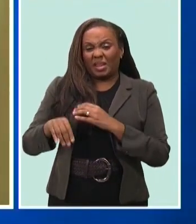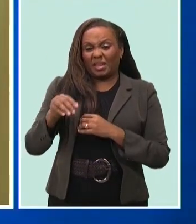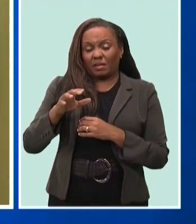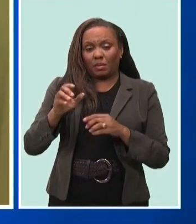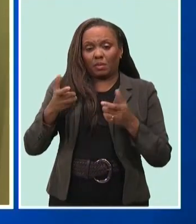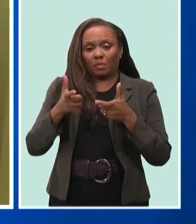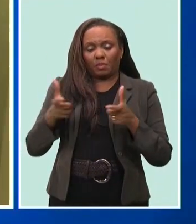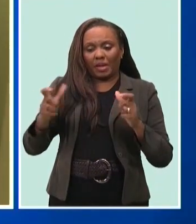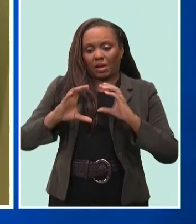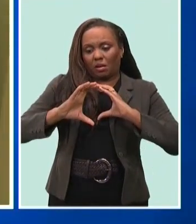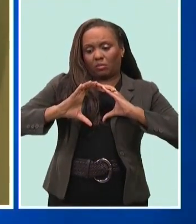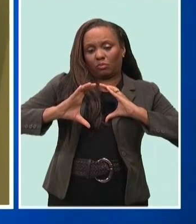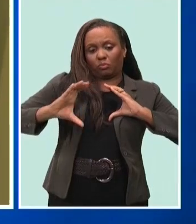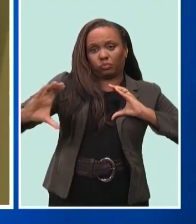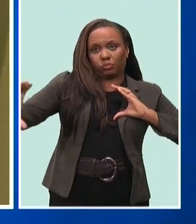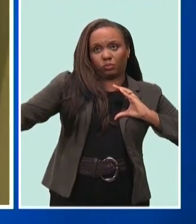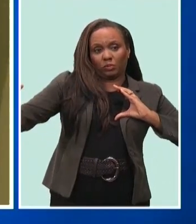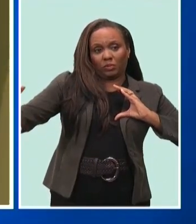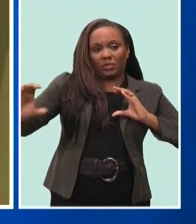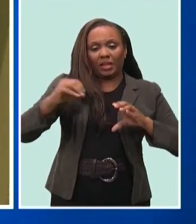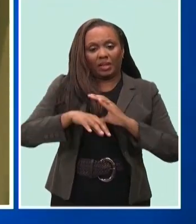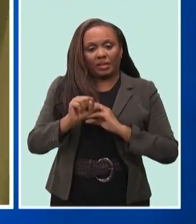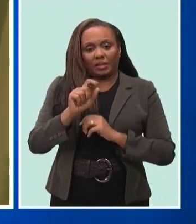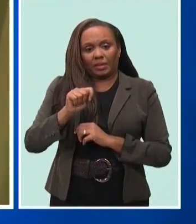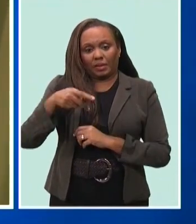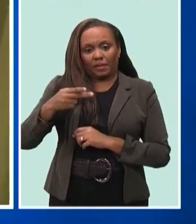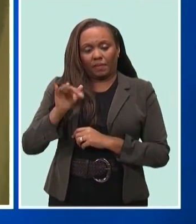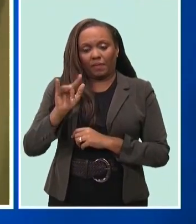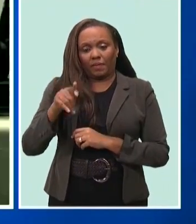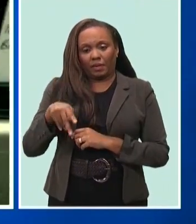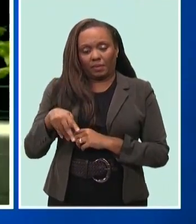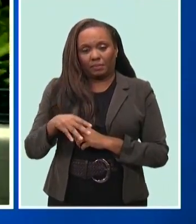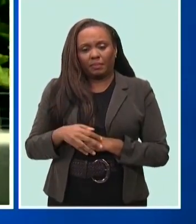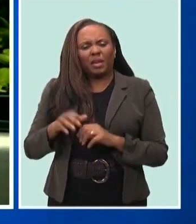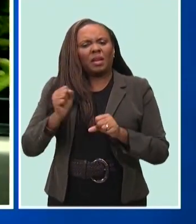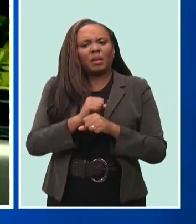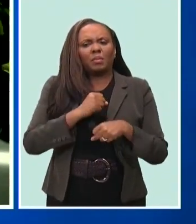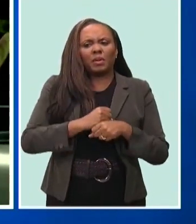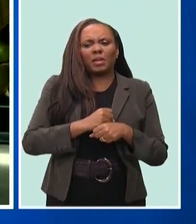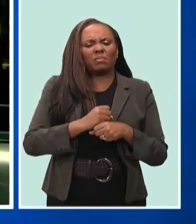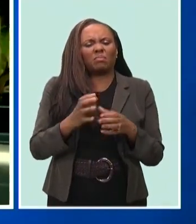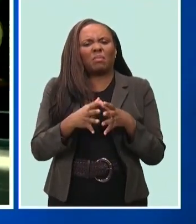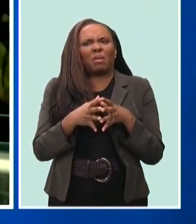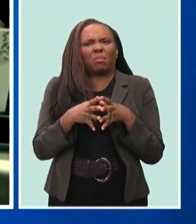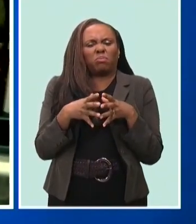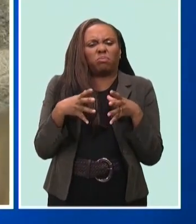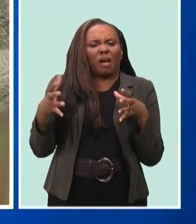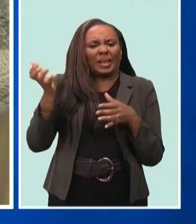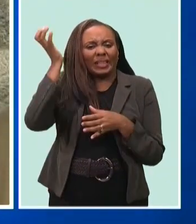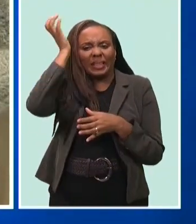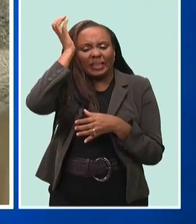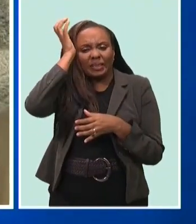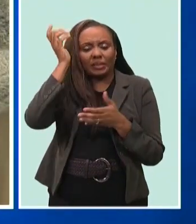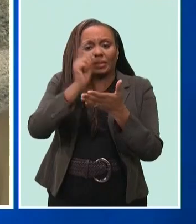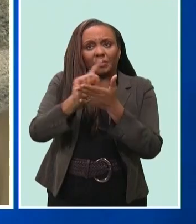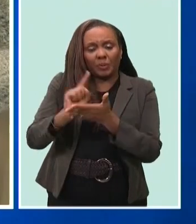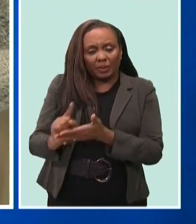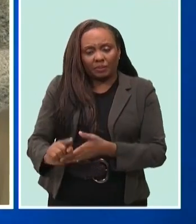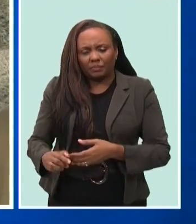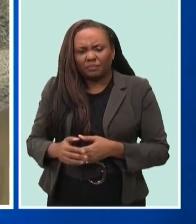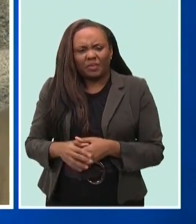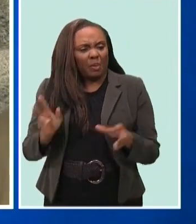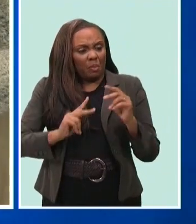Halton Plantation, St. Philip. Currently, he can produce between 600 to 800 heads of lettuce weekly. The demand is extremely